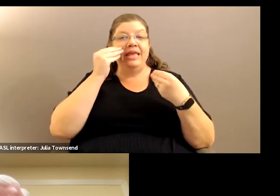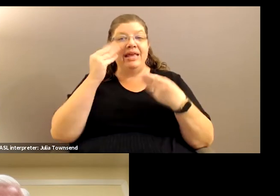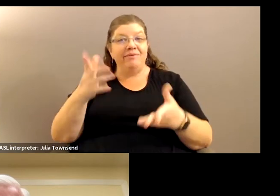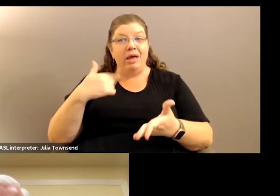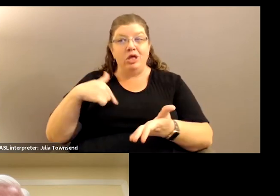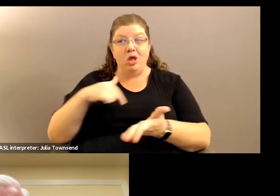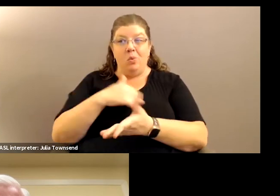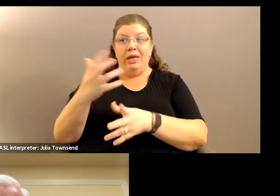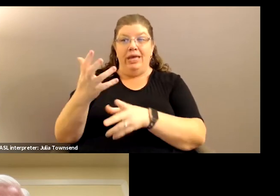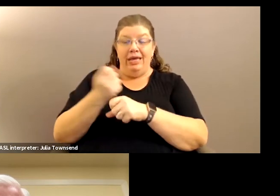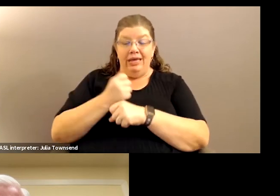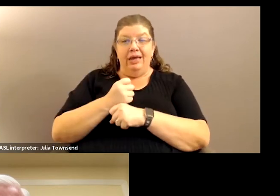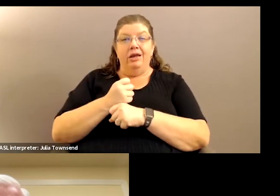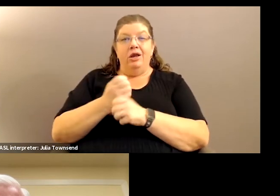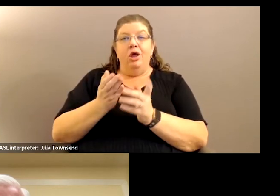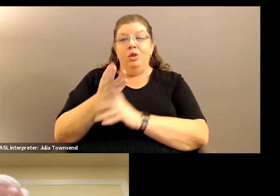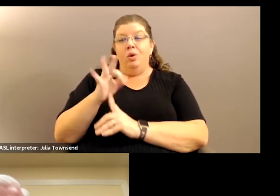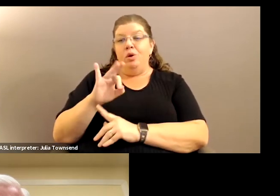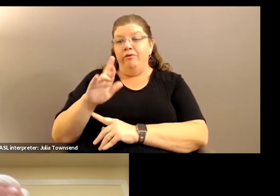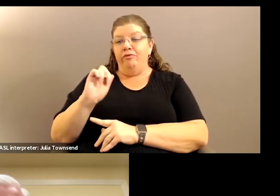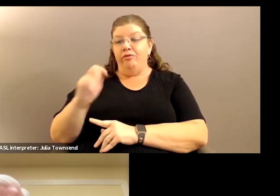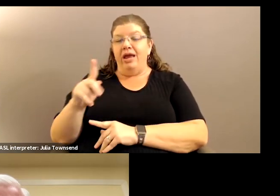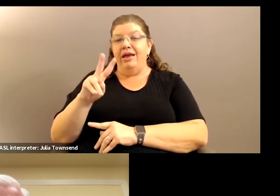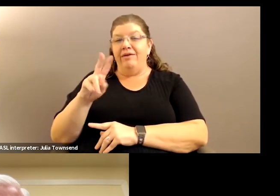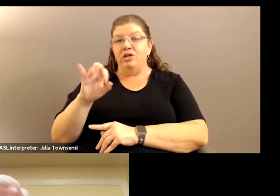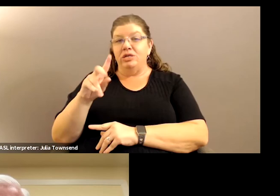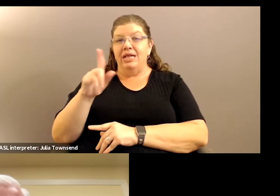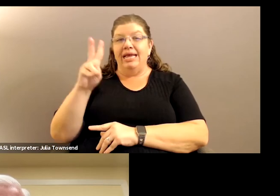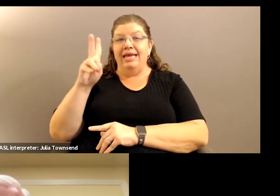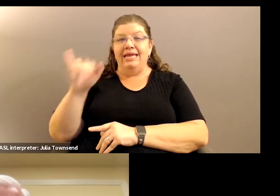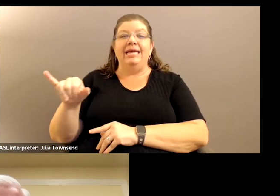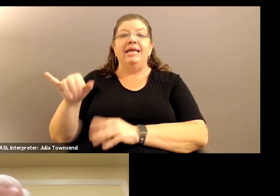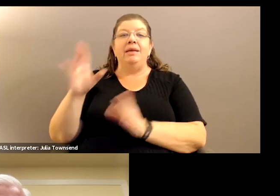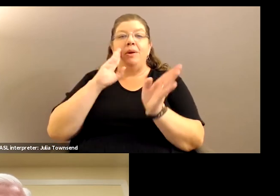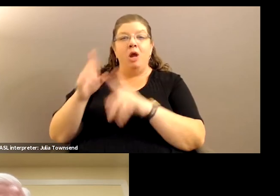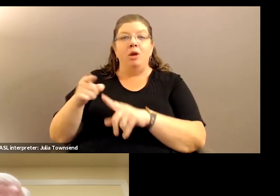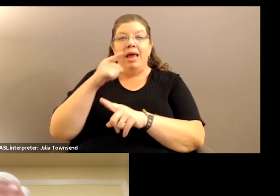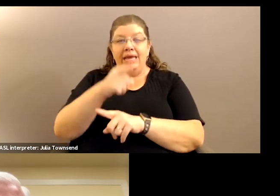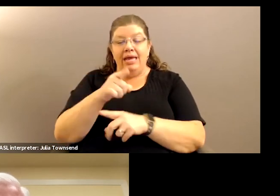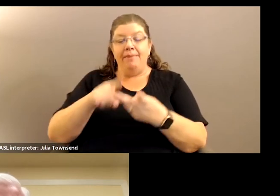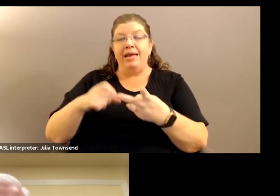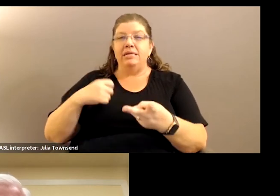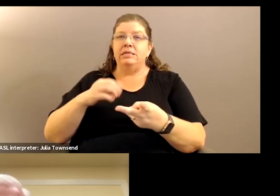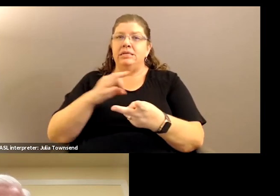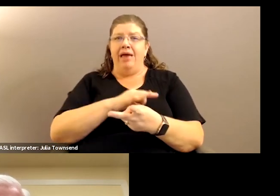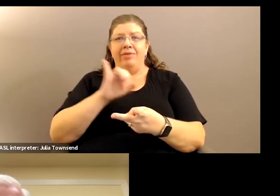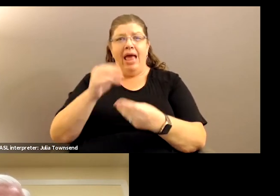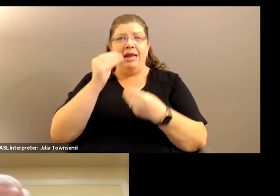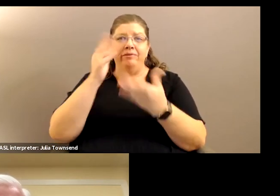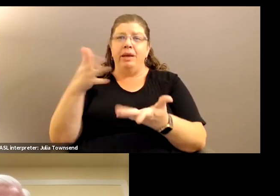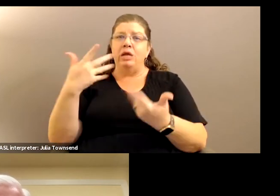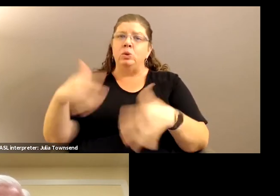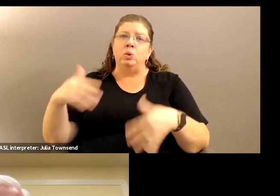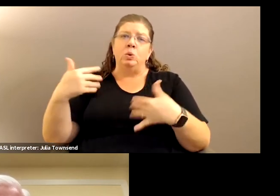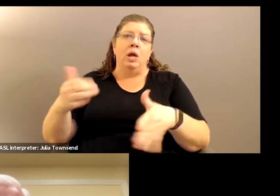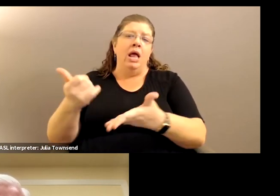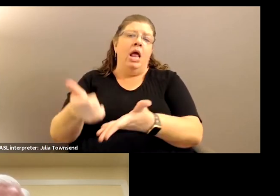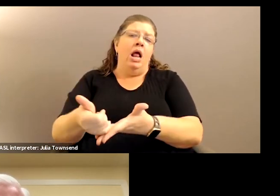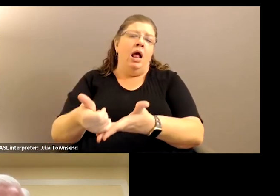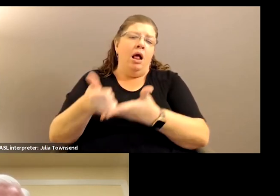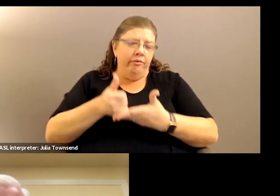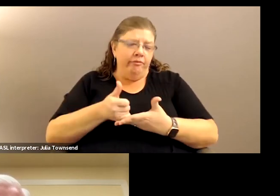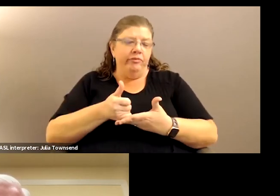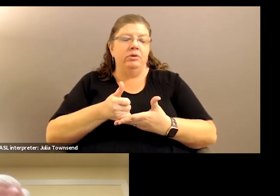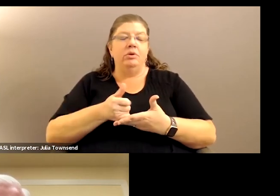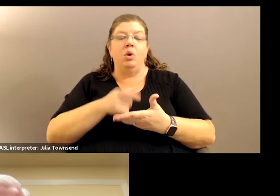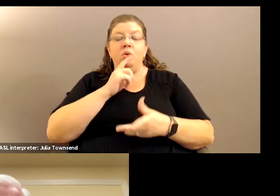get through frank viscelini prepared by him and the staff has been extremely helpful it's been